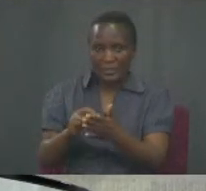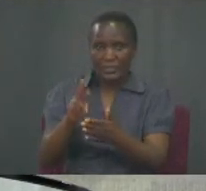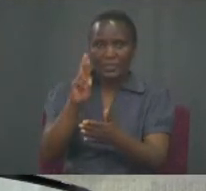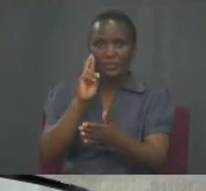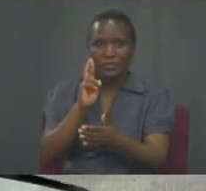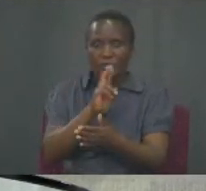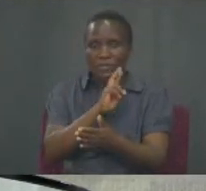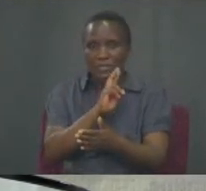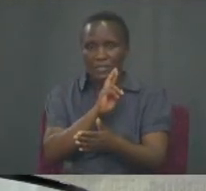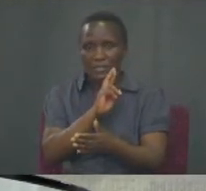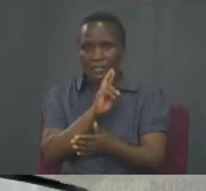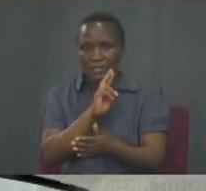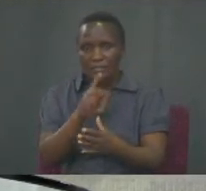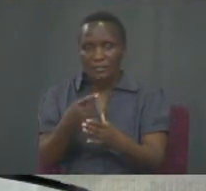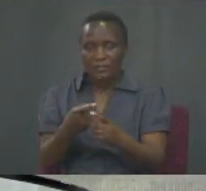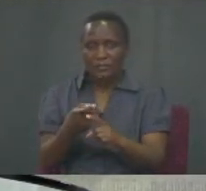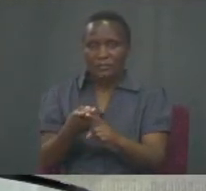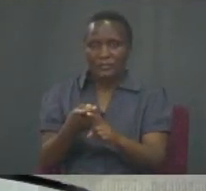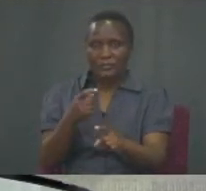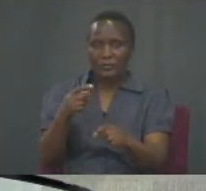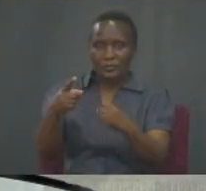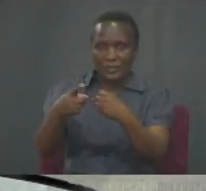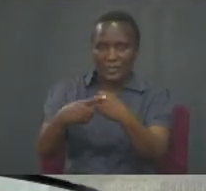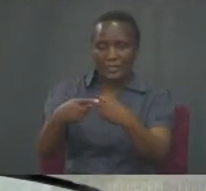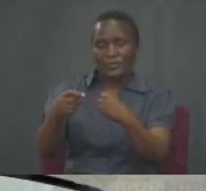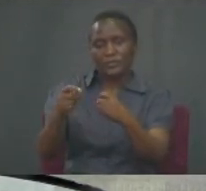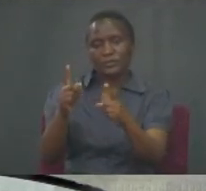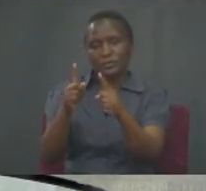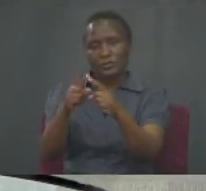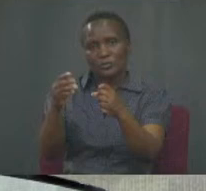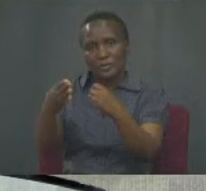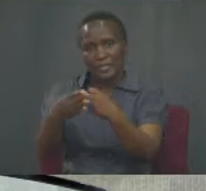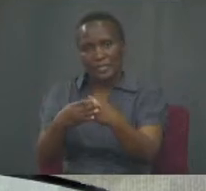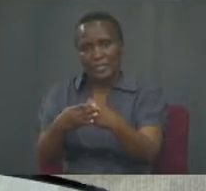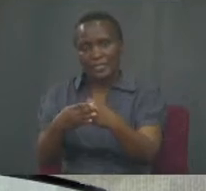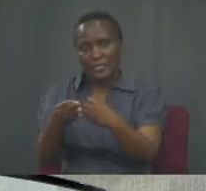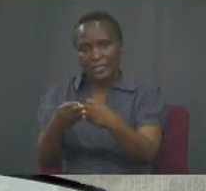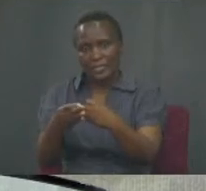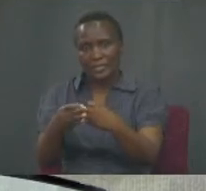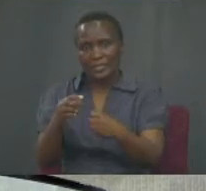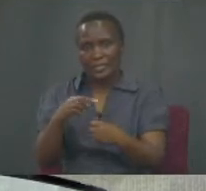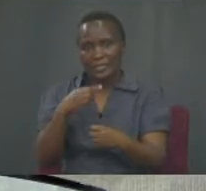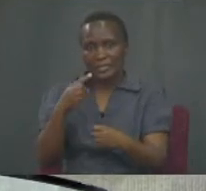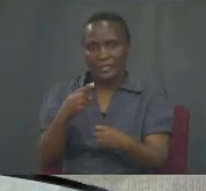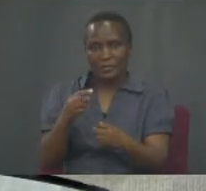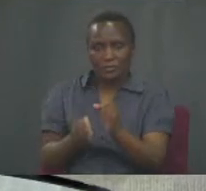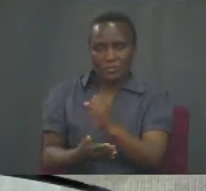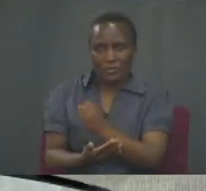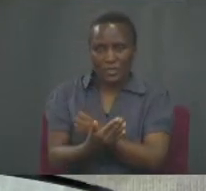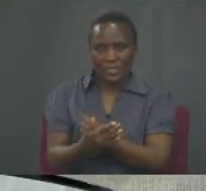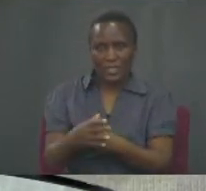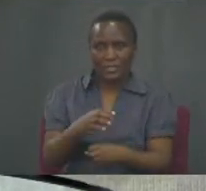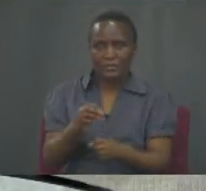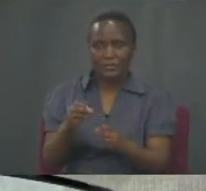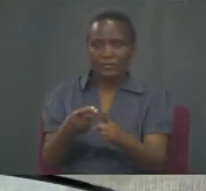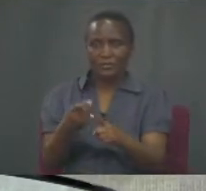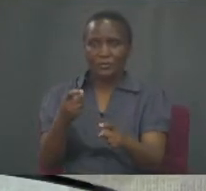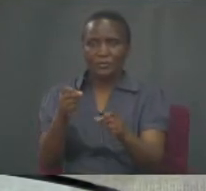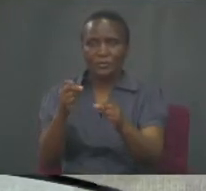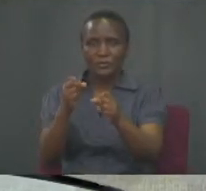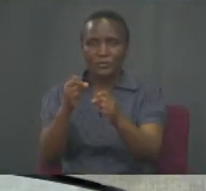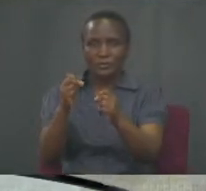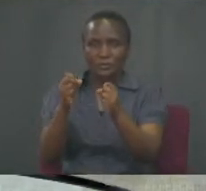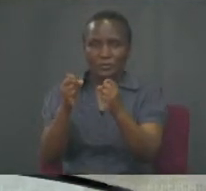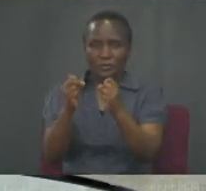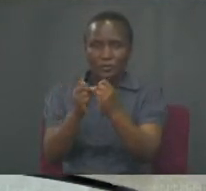evening. From 9 to 12 o'clock, they call it night. And from 12 to 3, that one, they call it cock